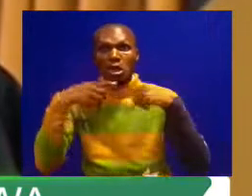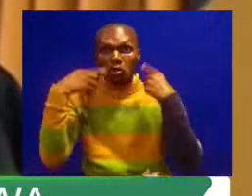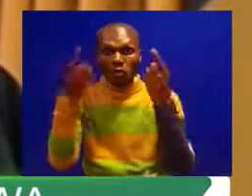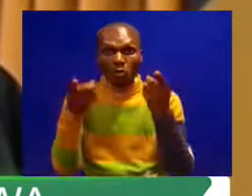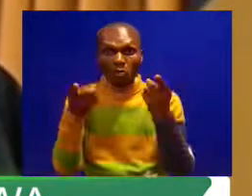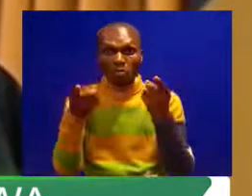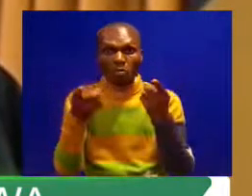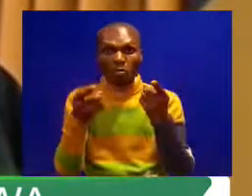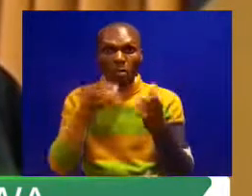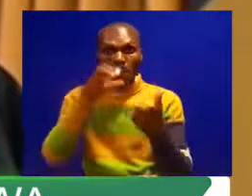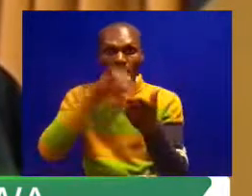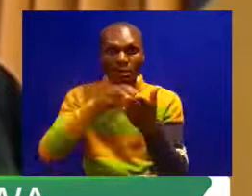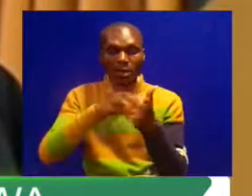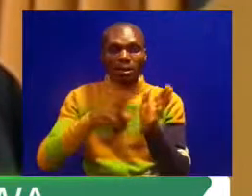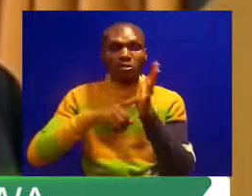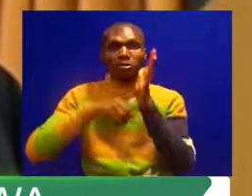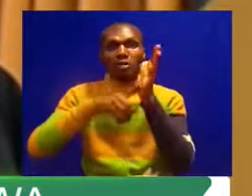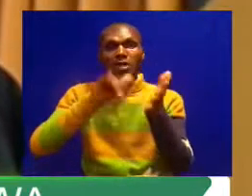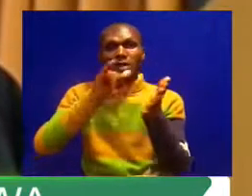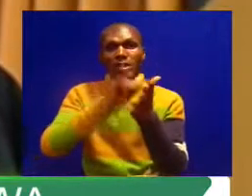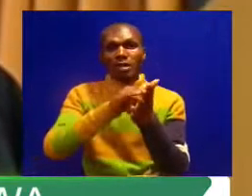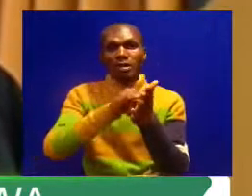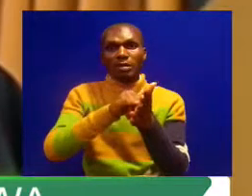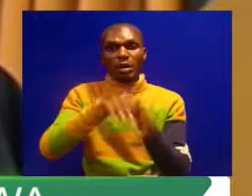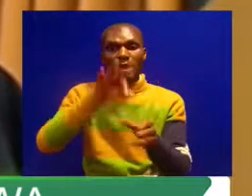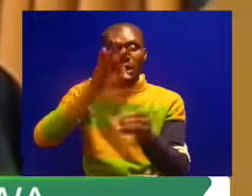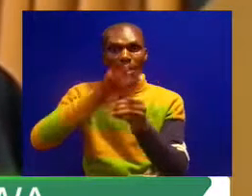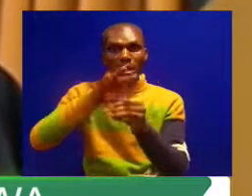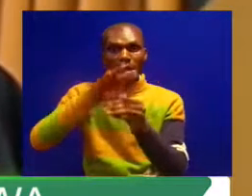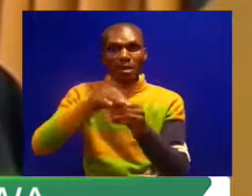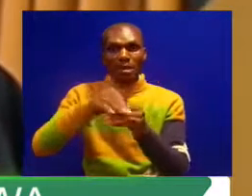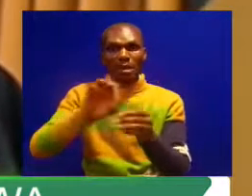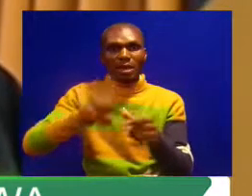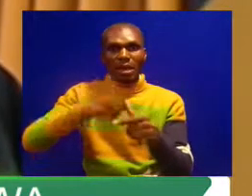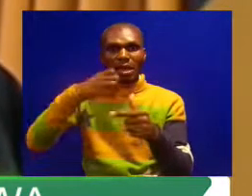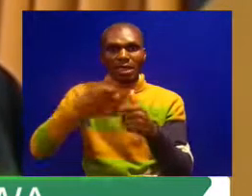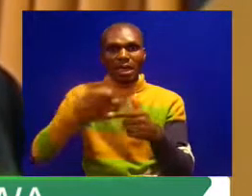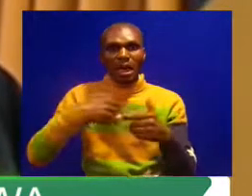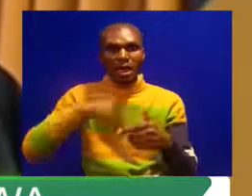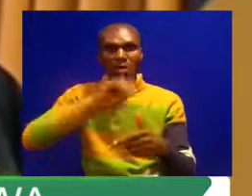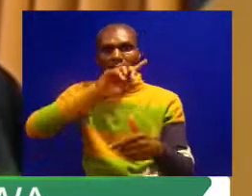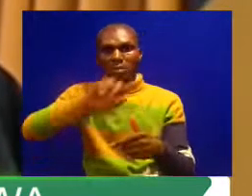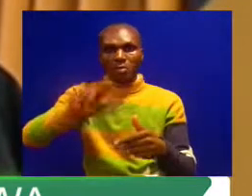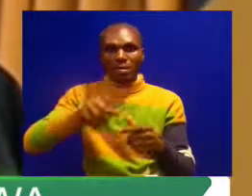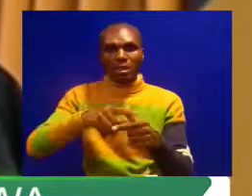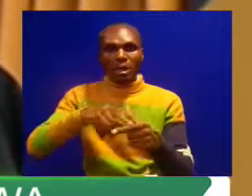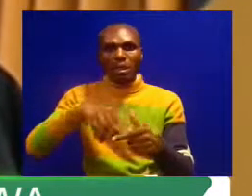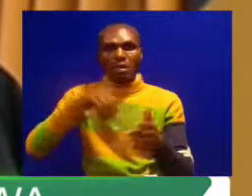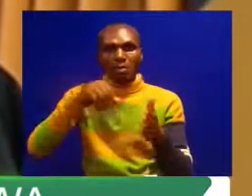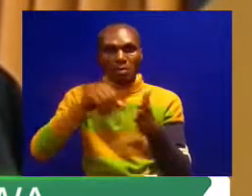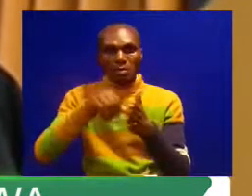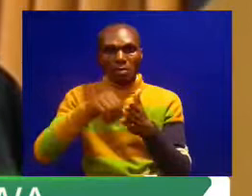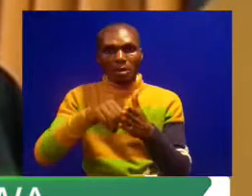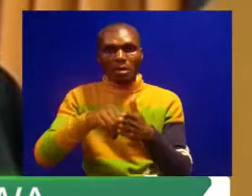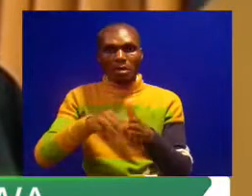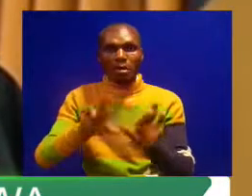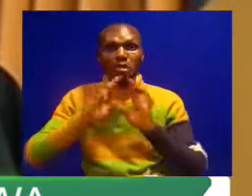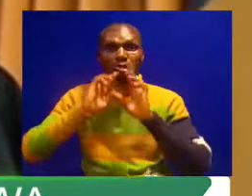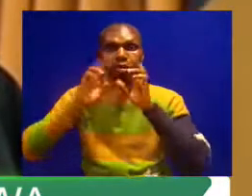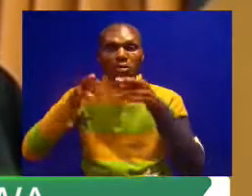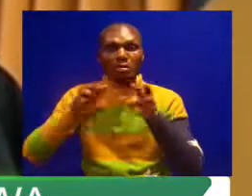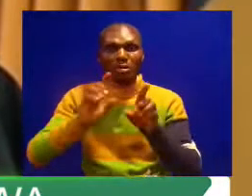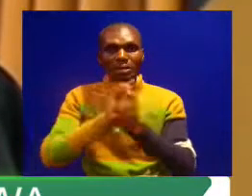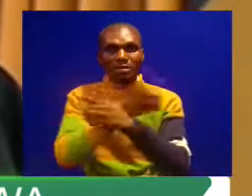or document showing that the elections were either compromised or that the result would have substantially